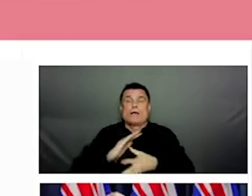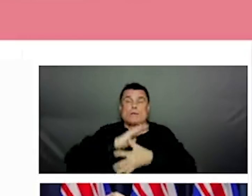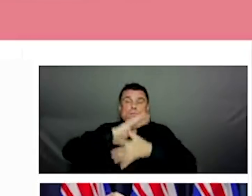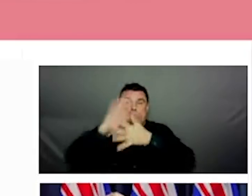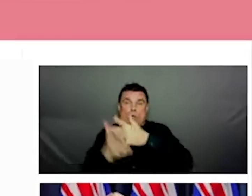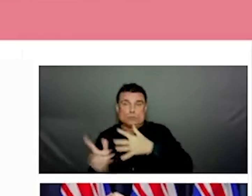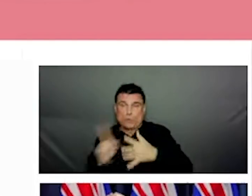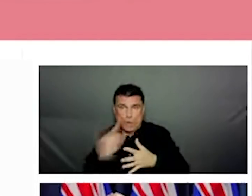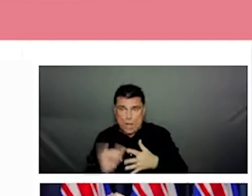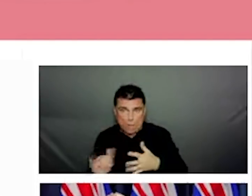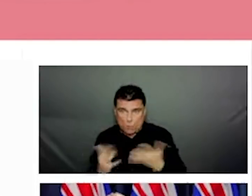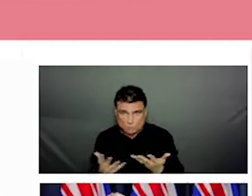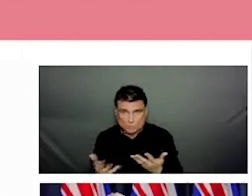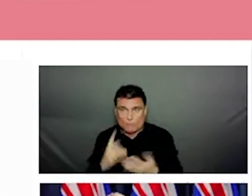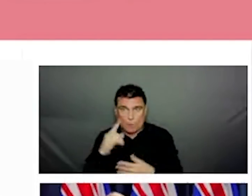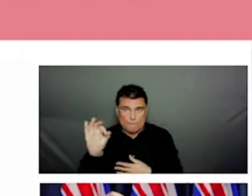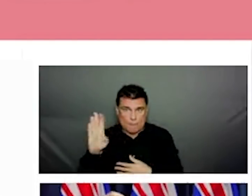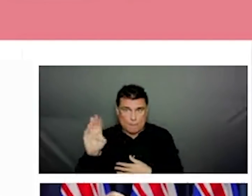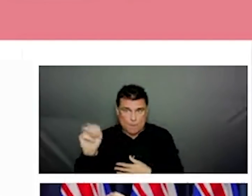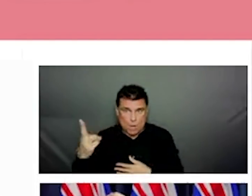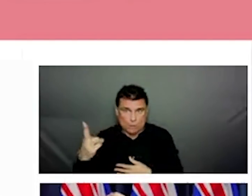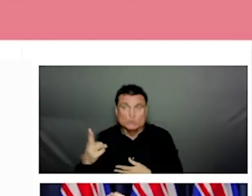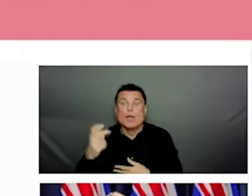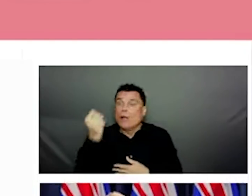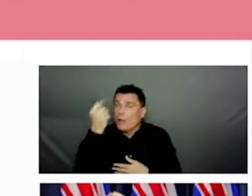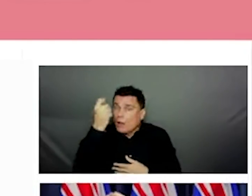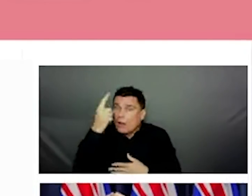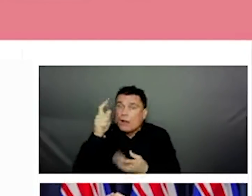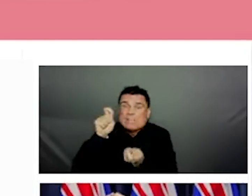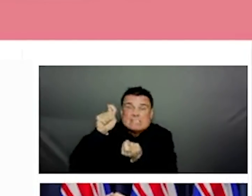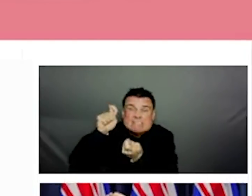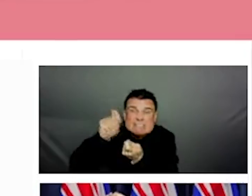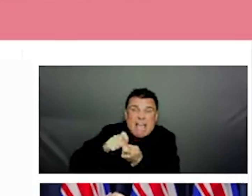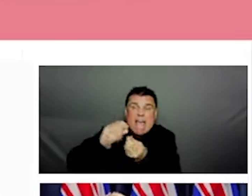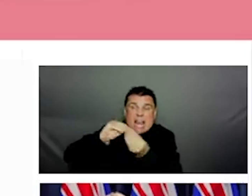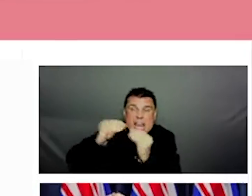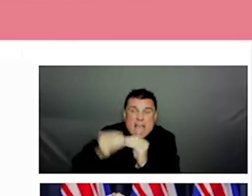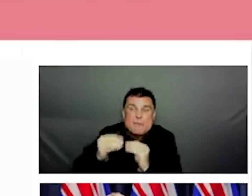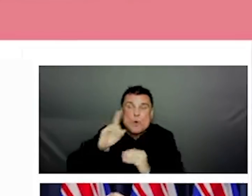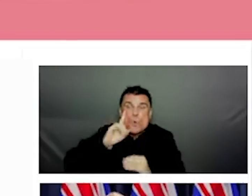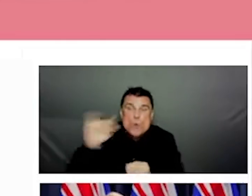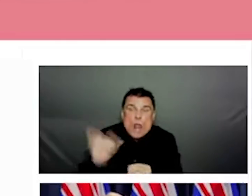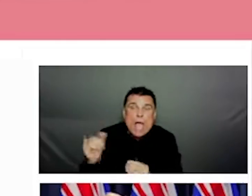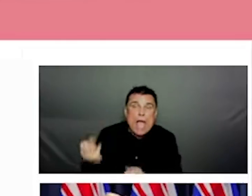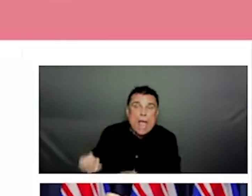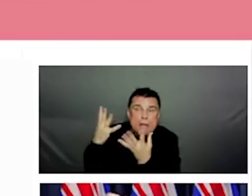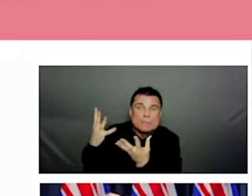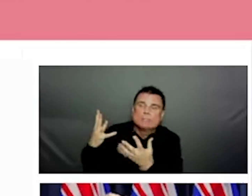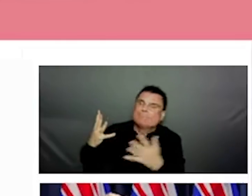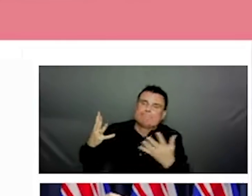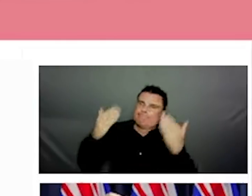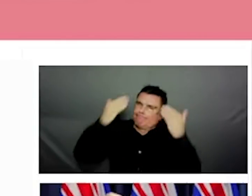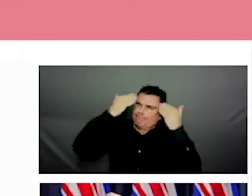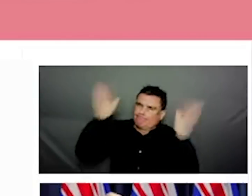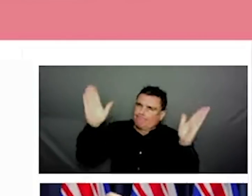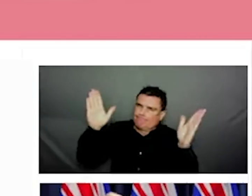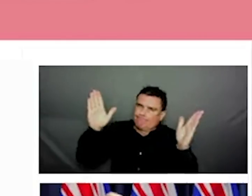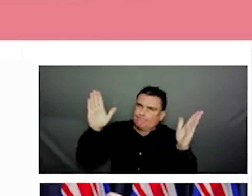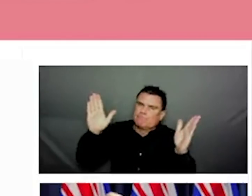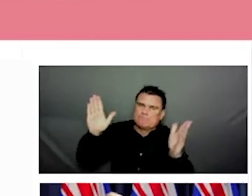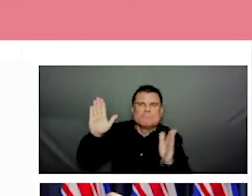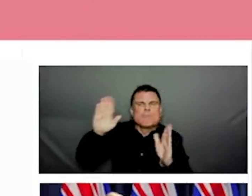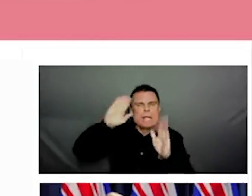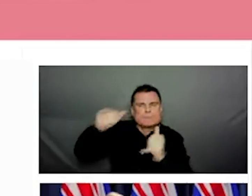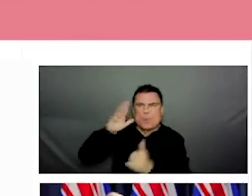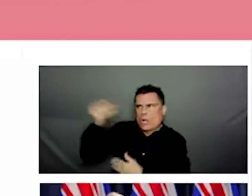actual numbers that are going to arrive in February, but we expect that will be coming up this week, and that we'll have a better idea of exactly